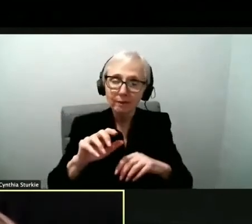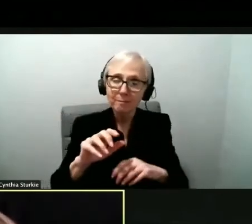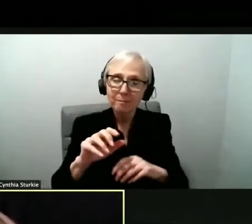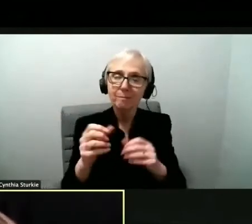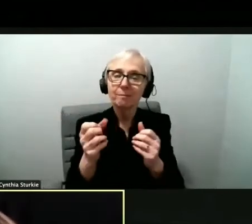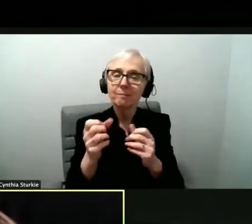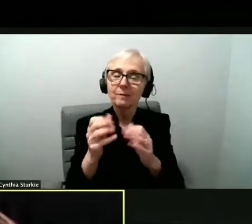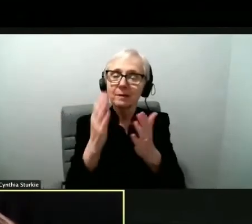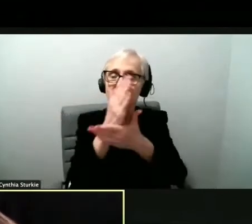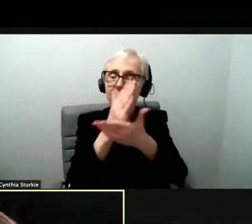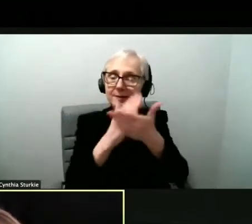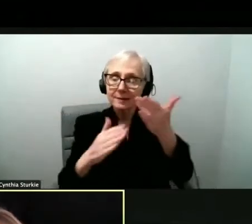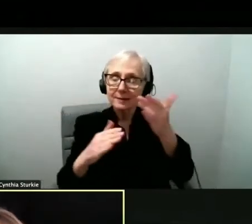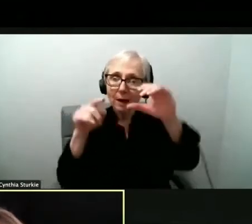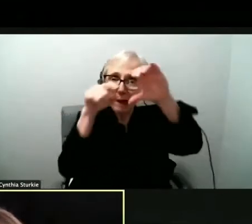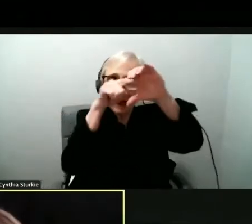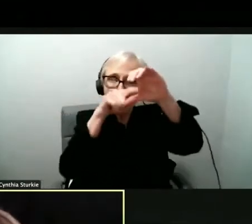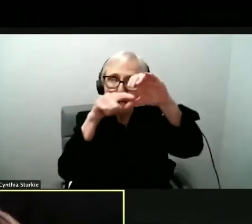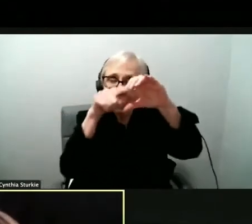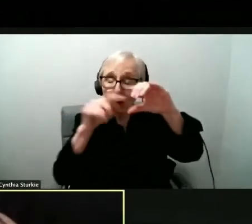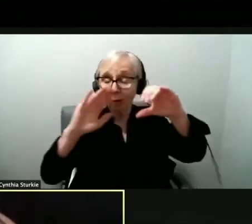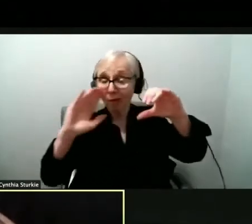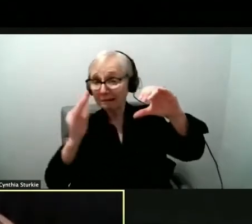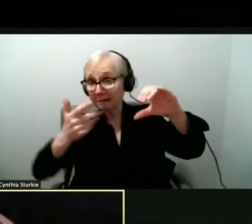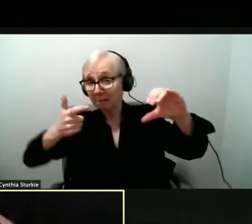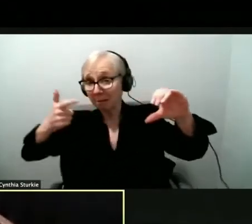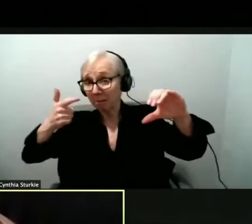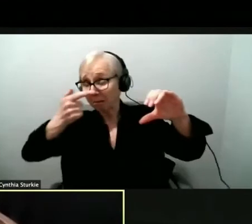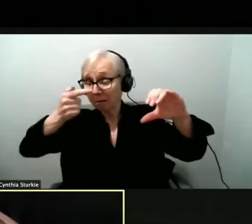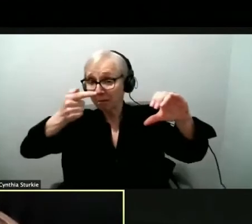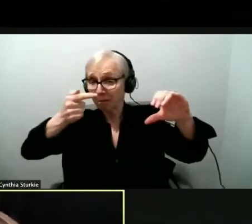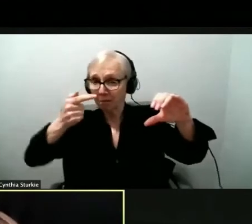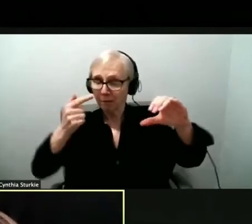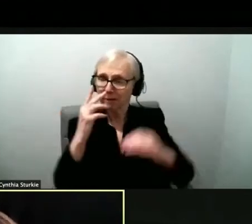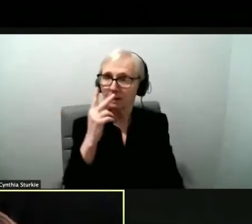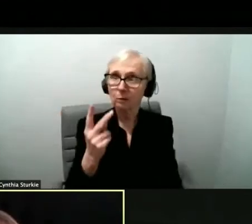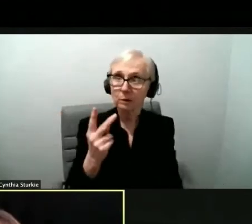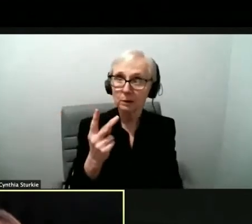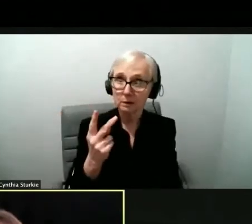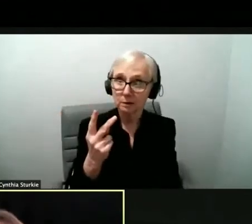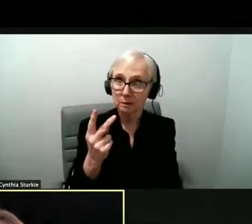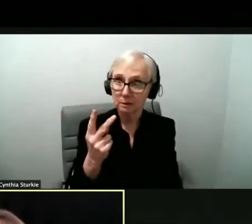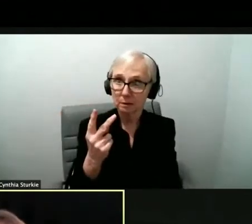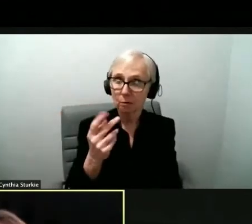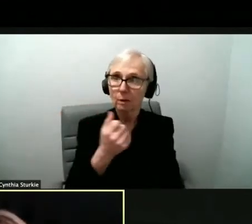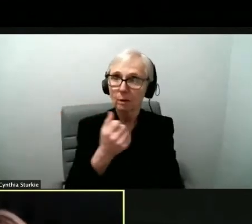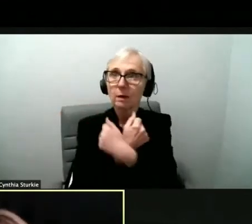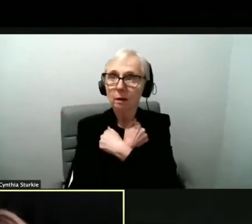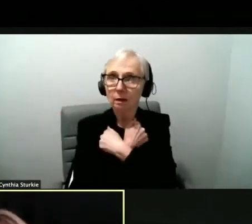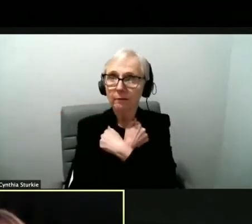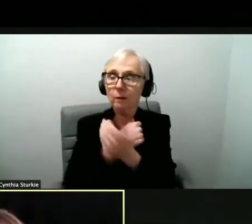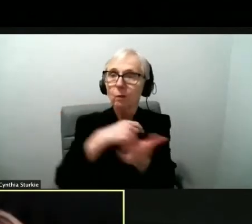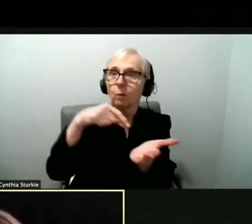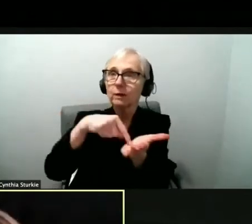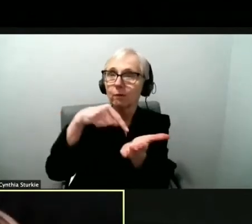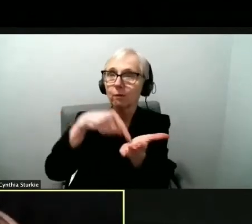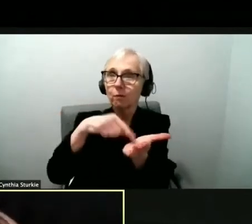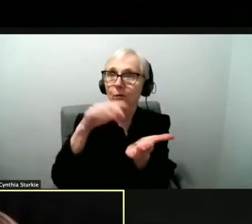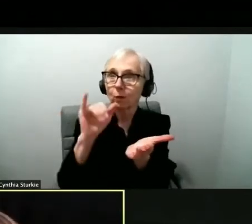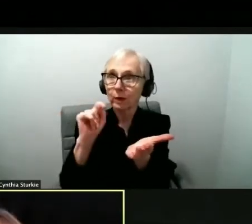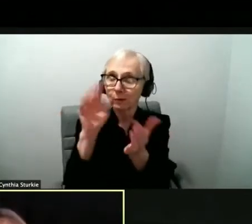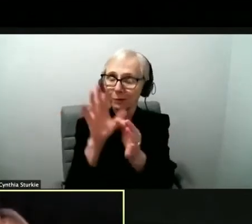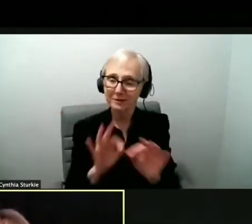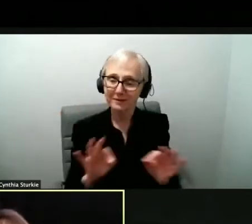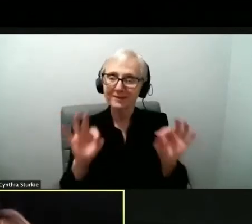of window panes had holes that appeared to have come from gunshots, and that's just what we could see. We loved it and we could afford it, which was